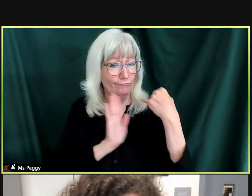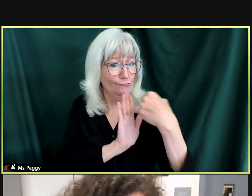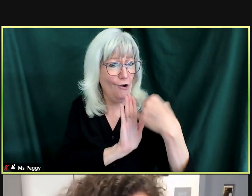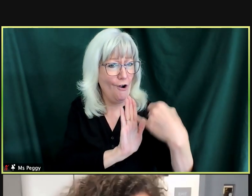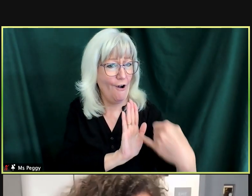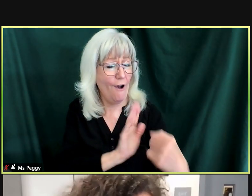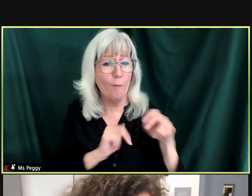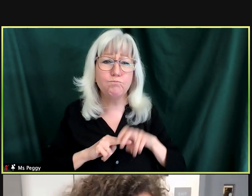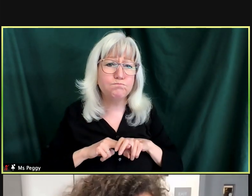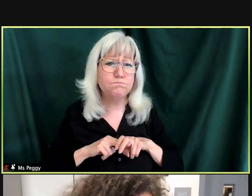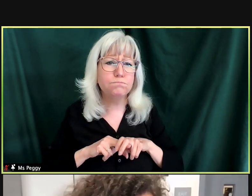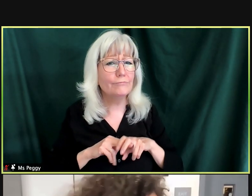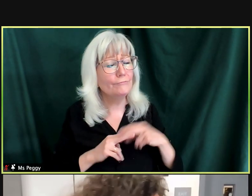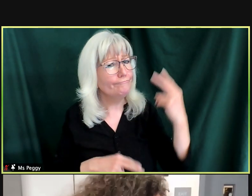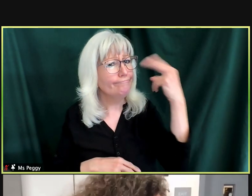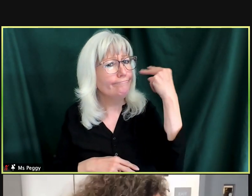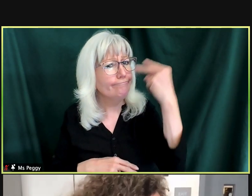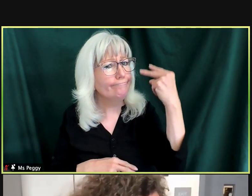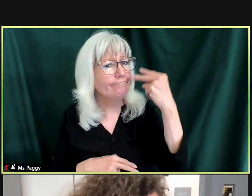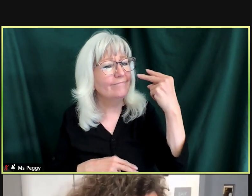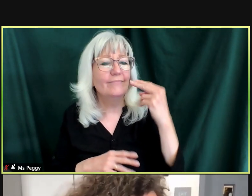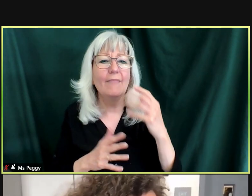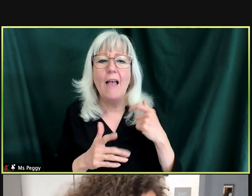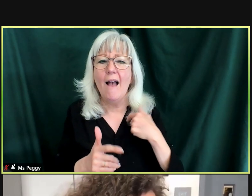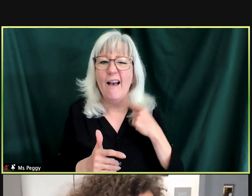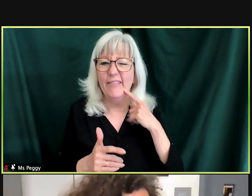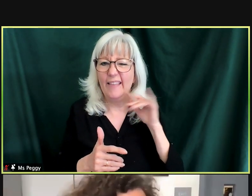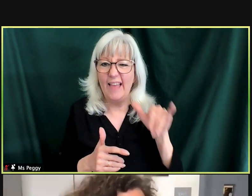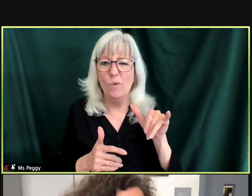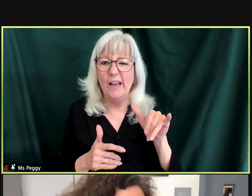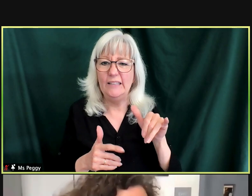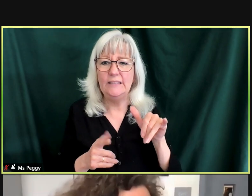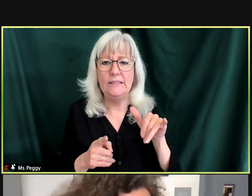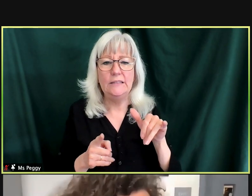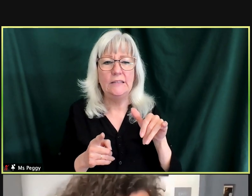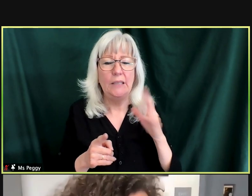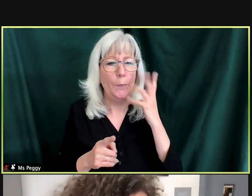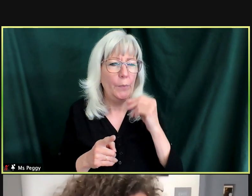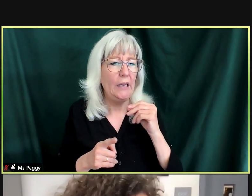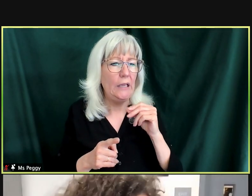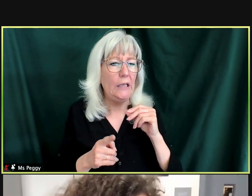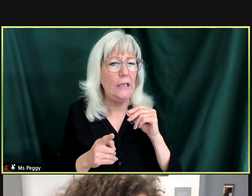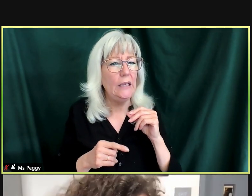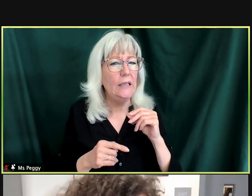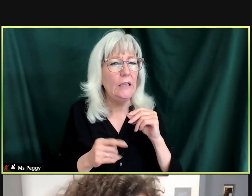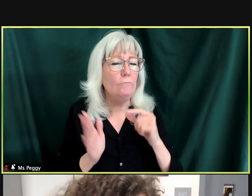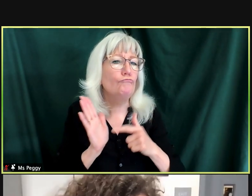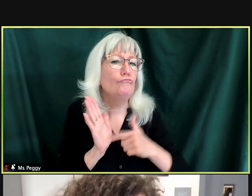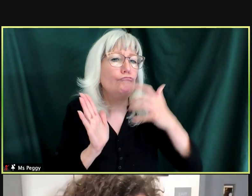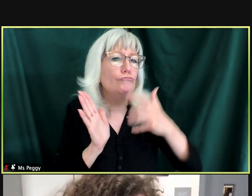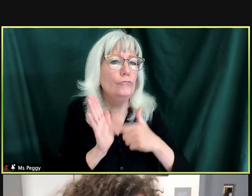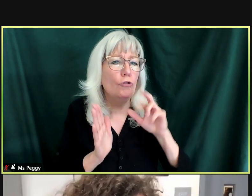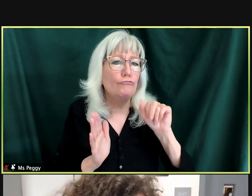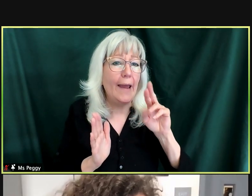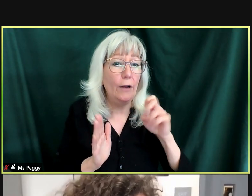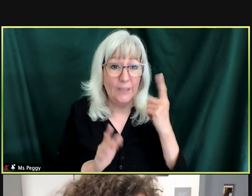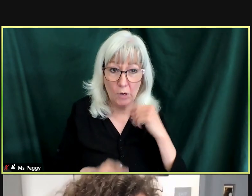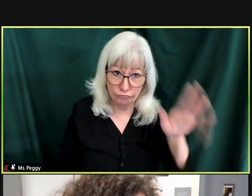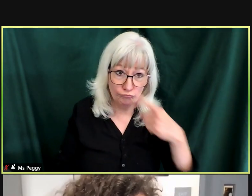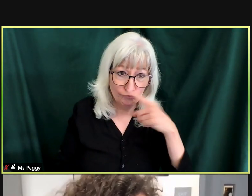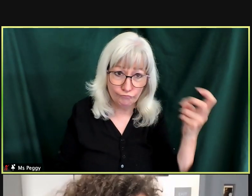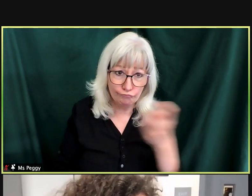when they, this was probably a pretty exceptional thing to have somebody want to draw you. And